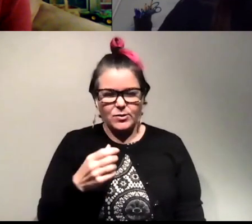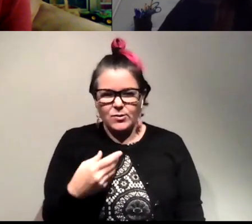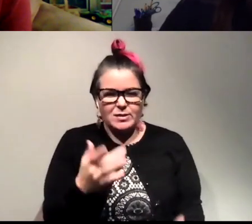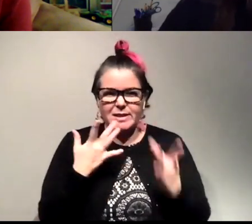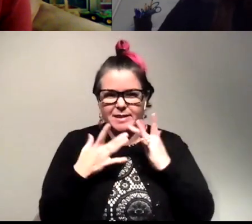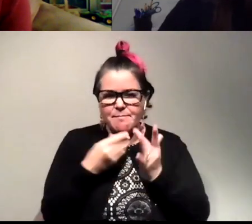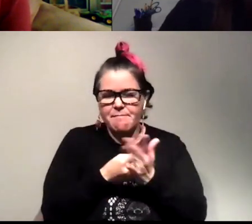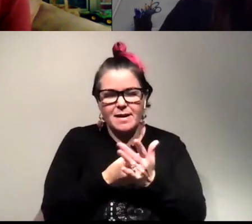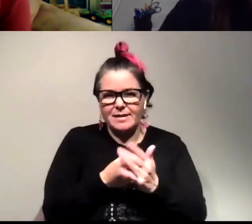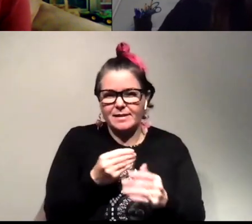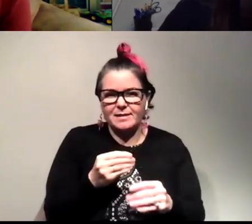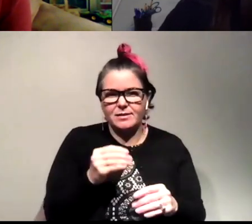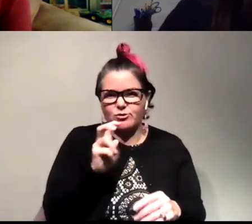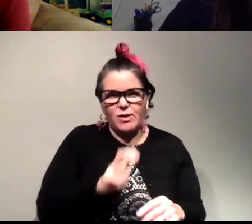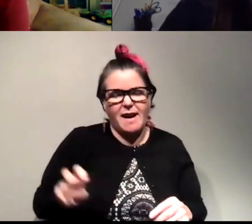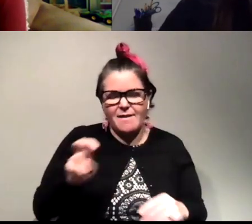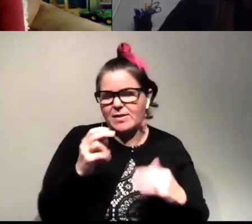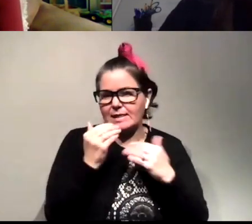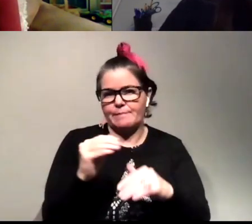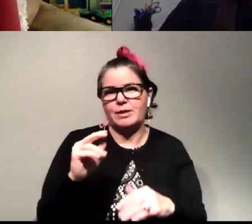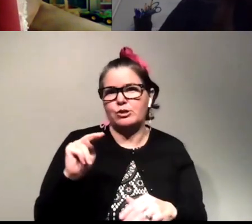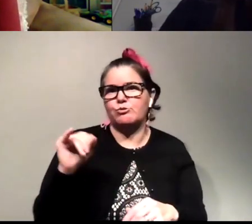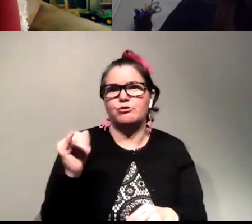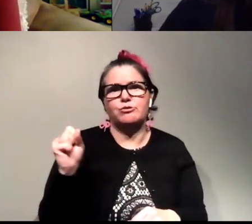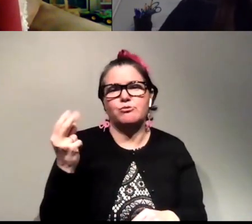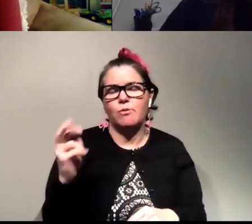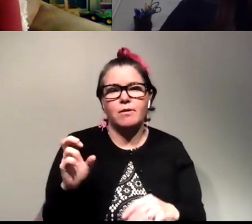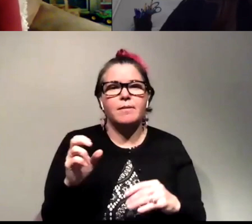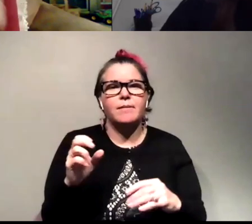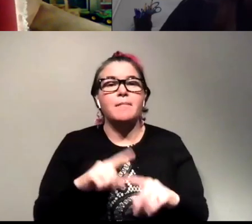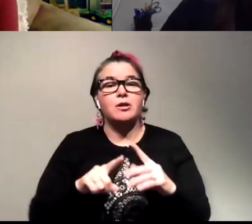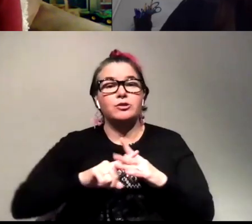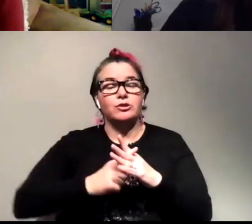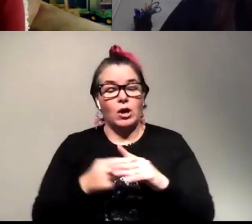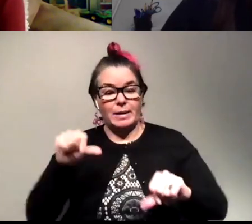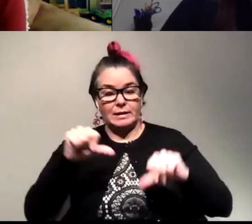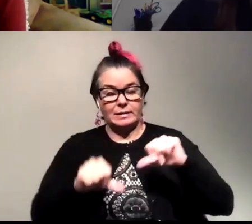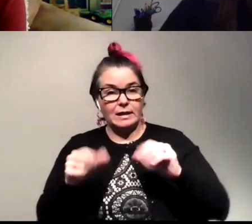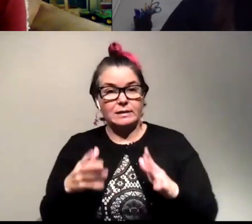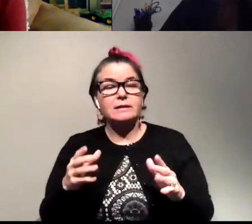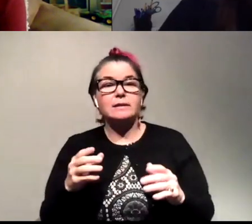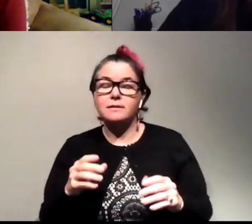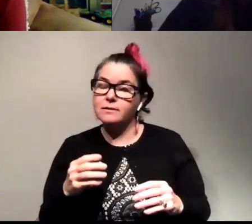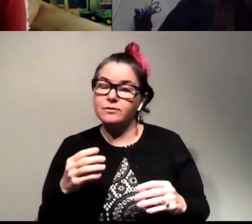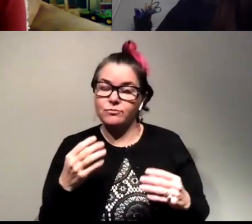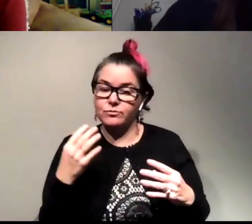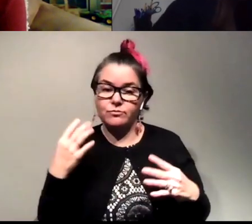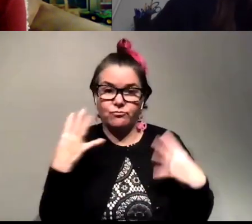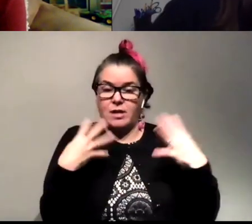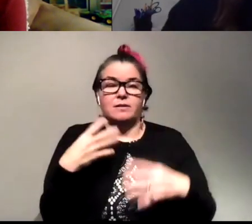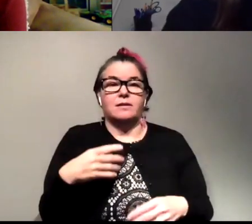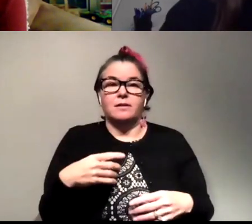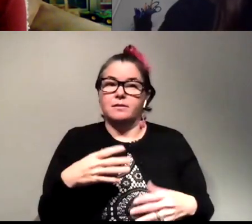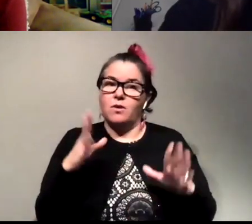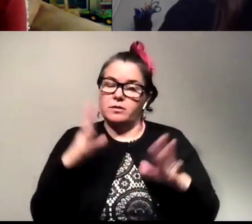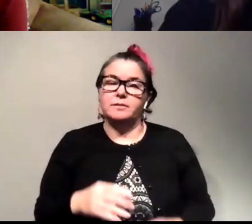go places other than the Jersey Shore. But yeah, once I started being a scientist, it was wild. It was great. It was super